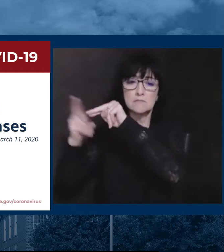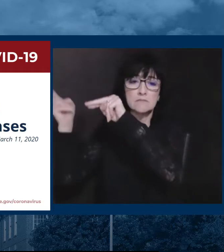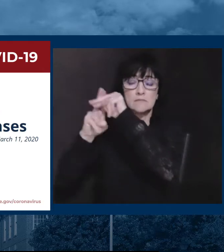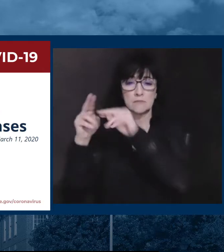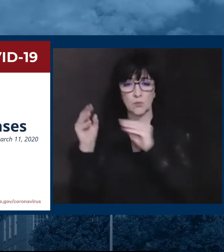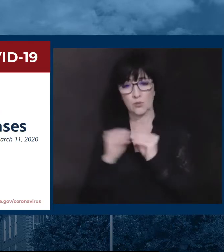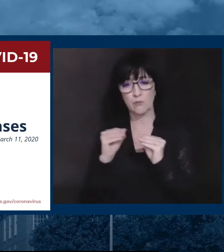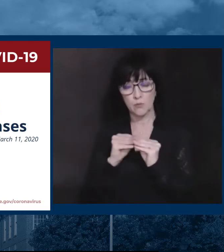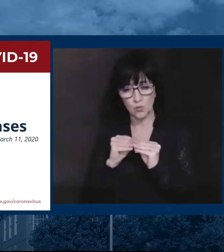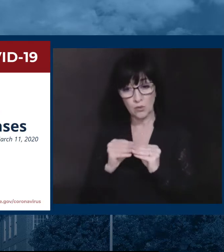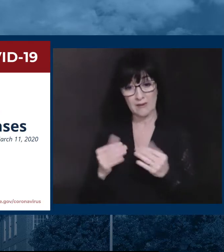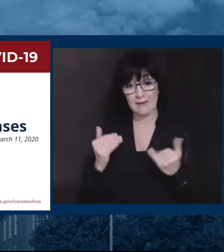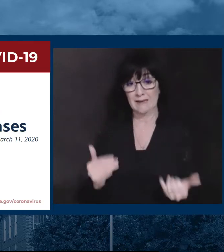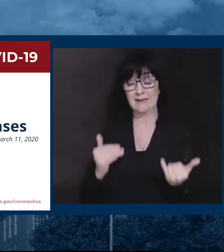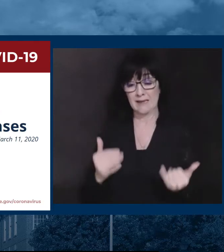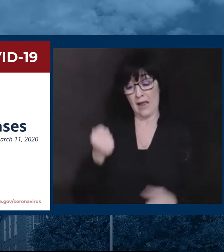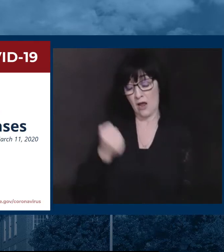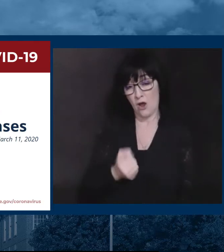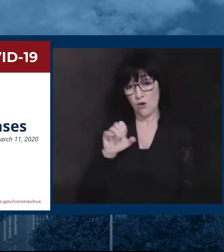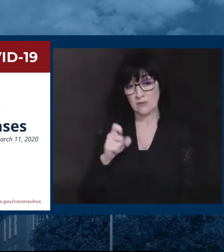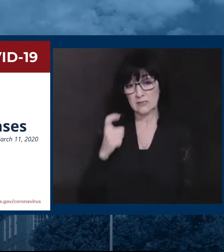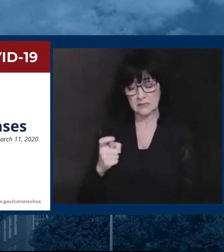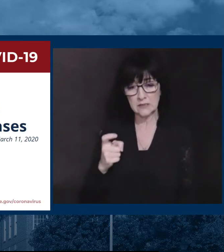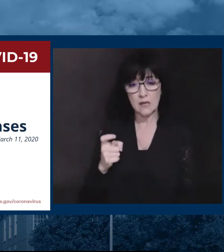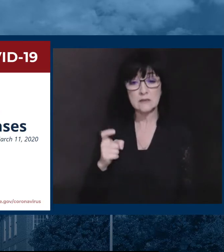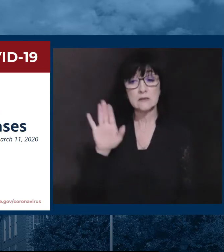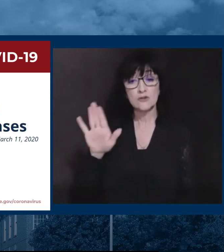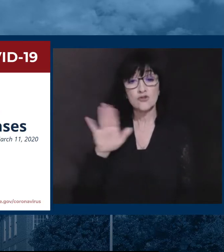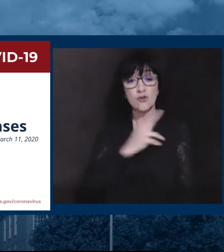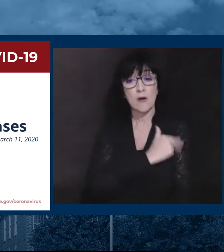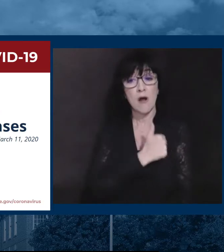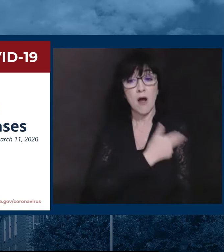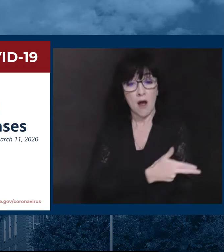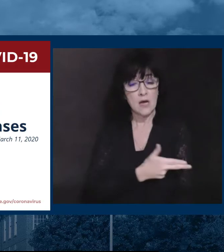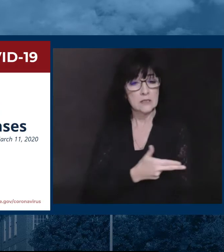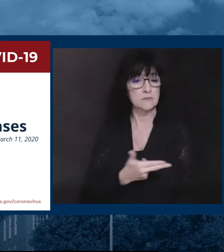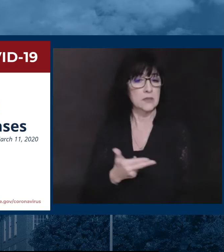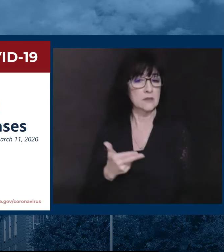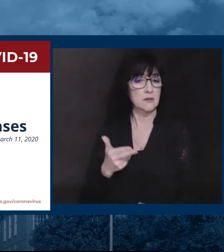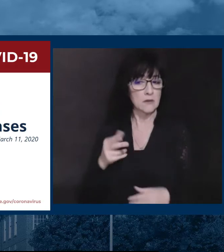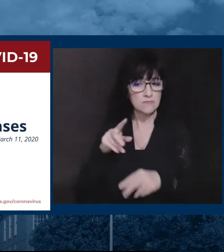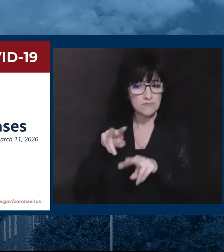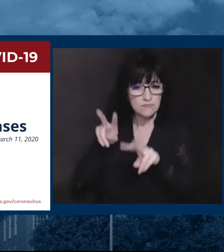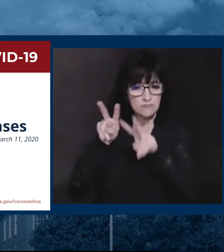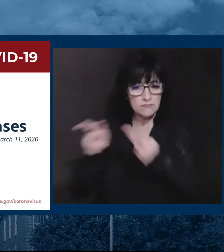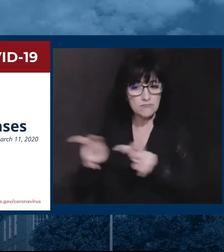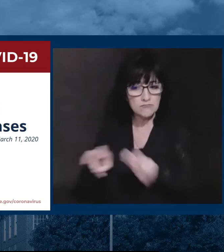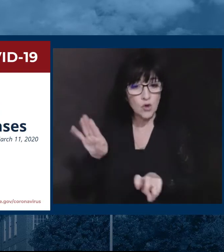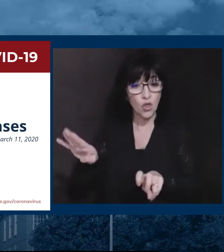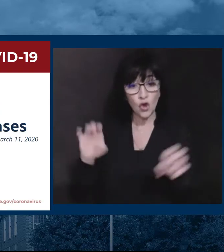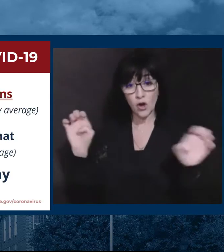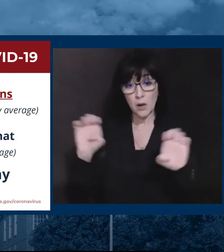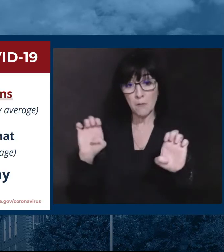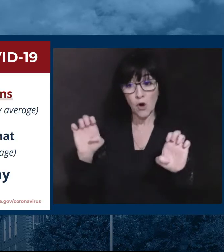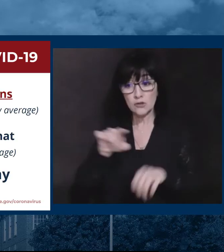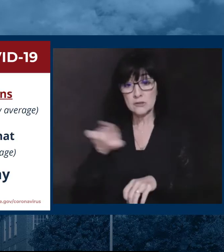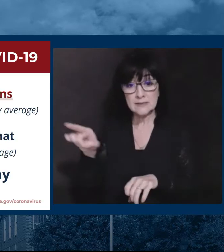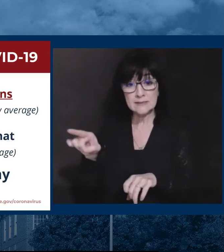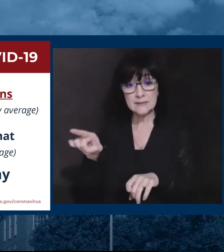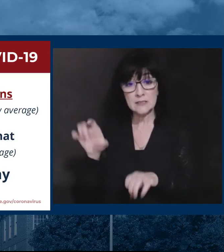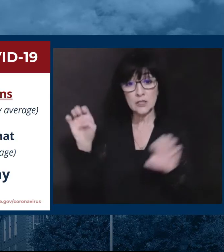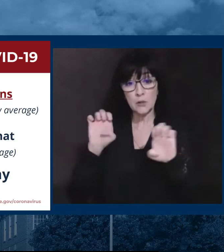other conditions than COVID-19 that have tested their emergency rooms. So our percent positives are